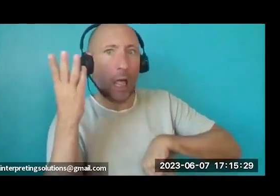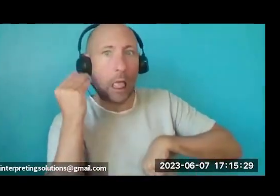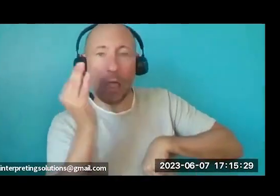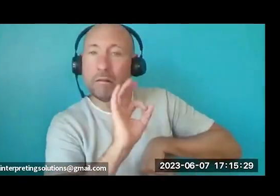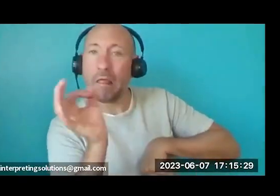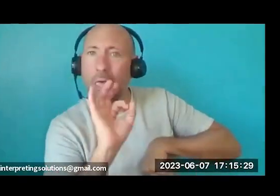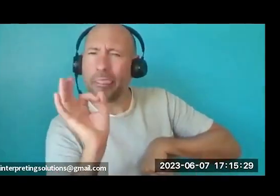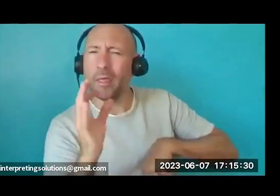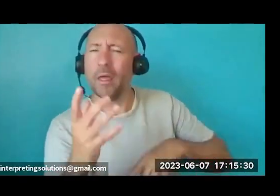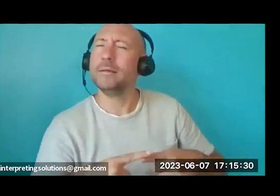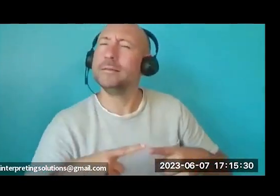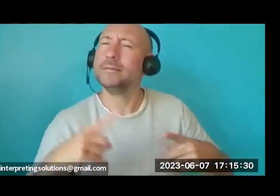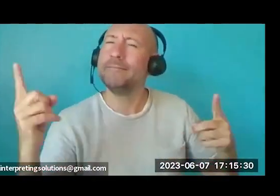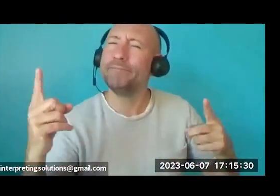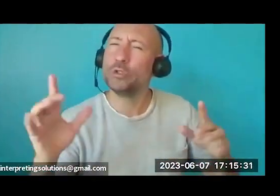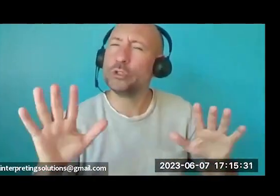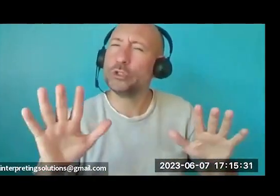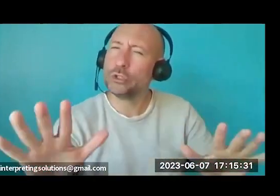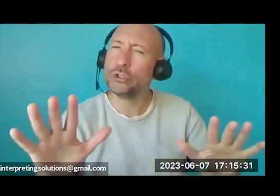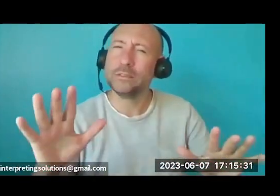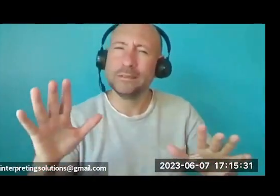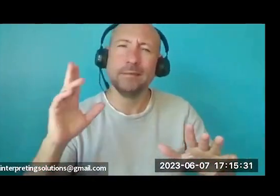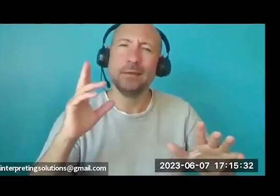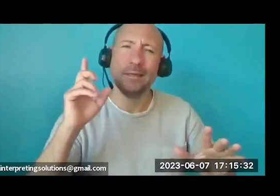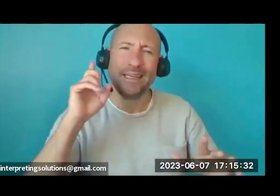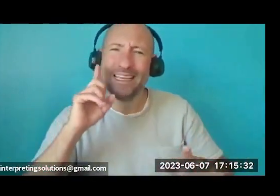significant difference.